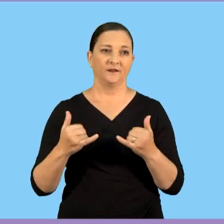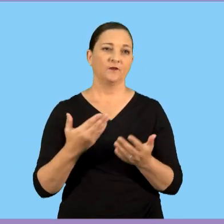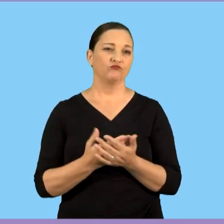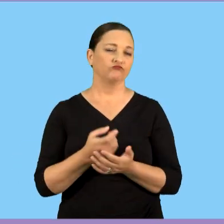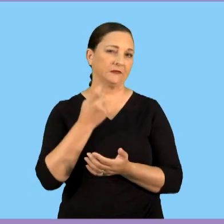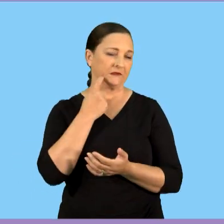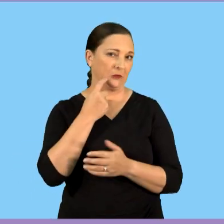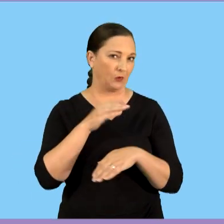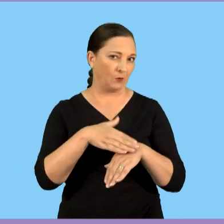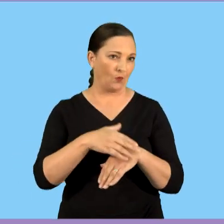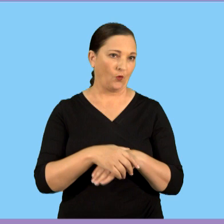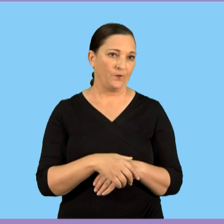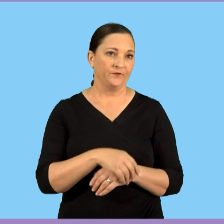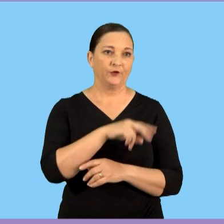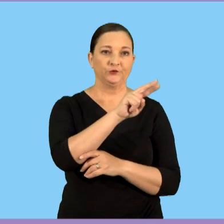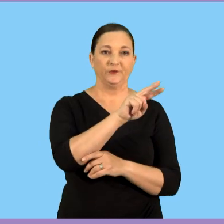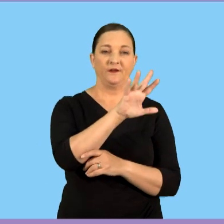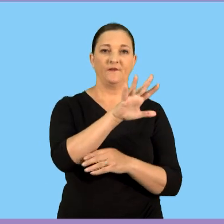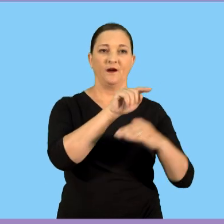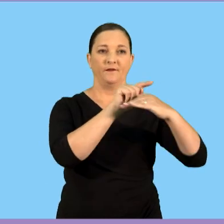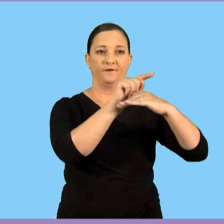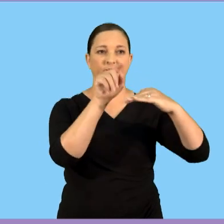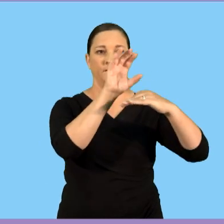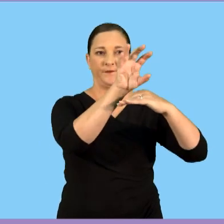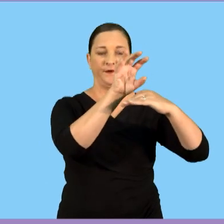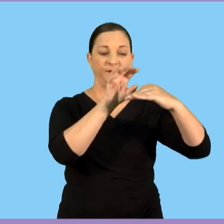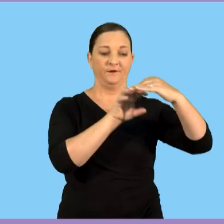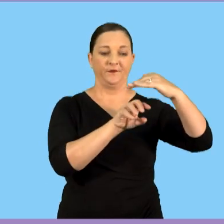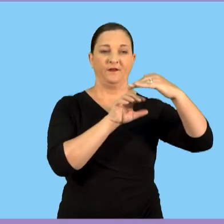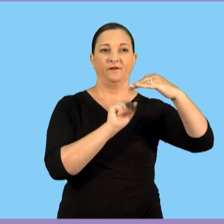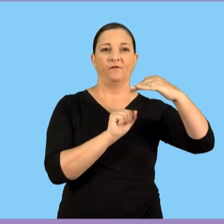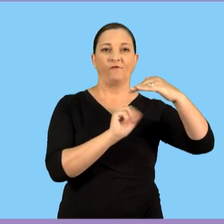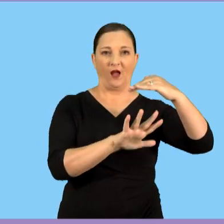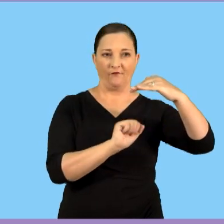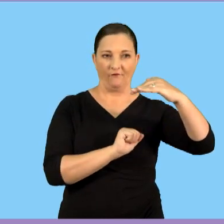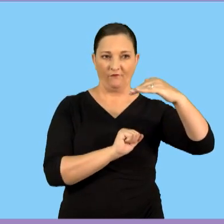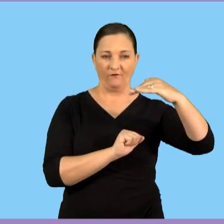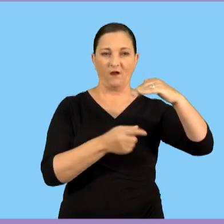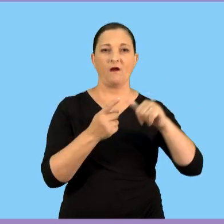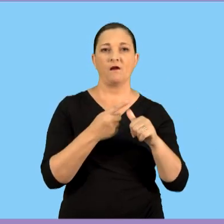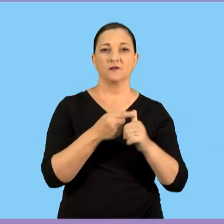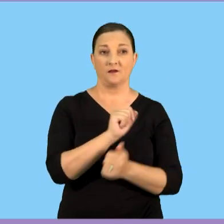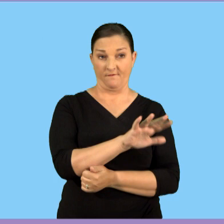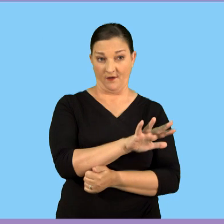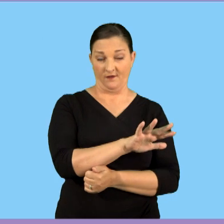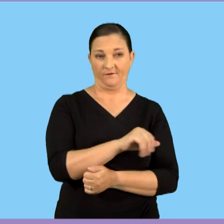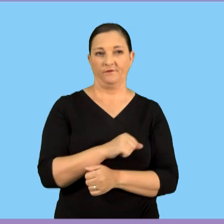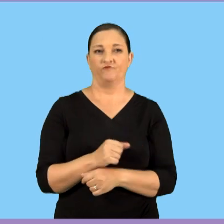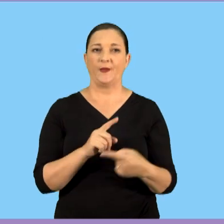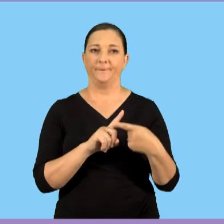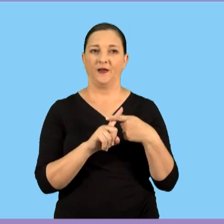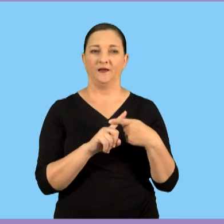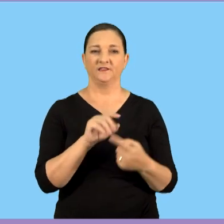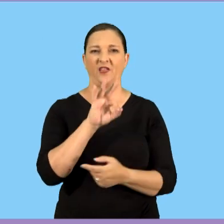can simplify it further. 25 divided by 5, that is a 5.